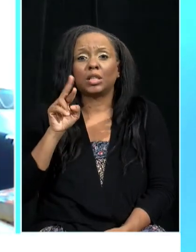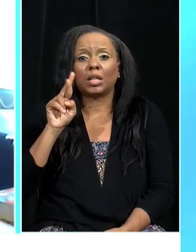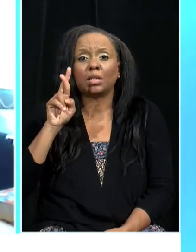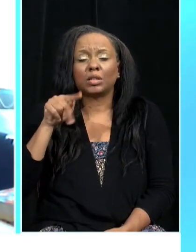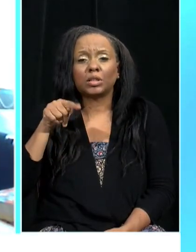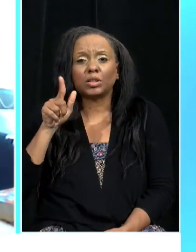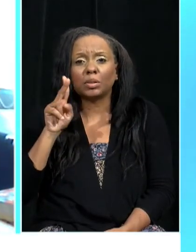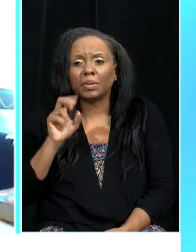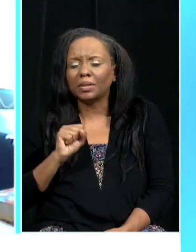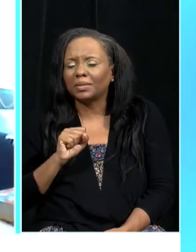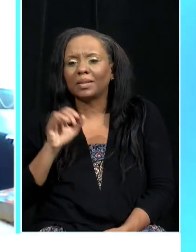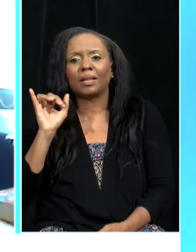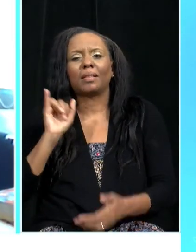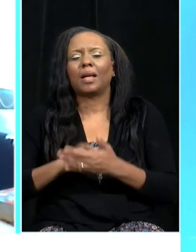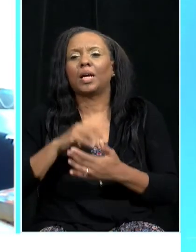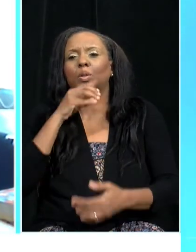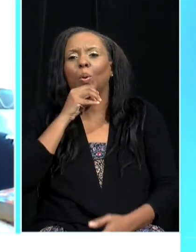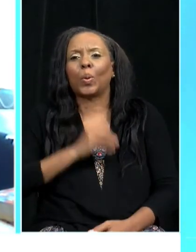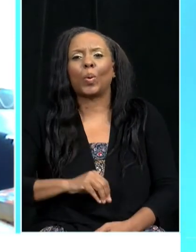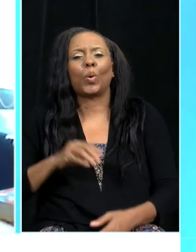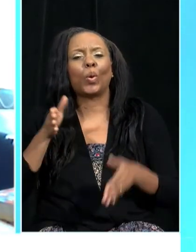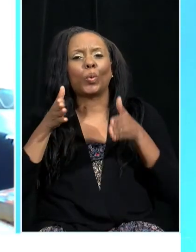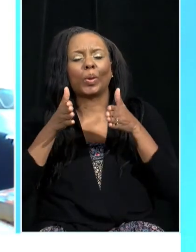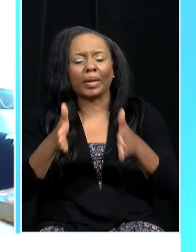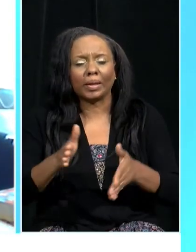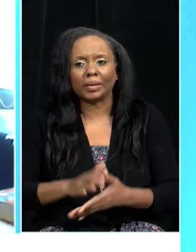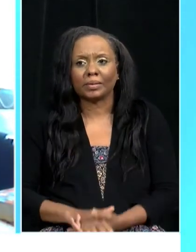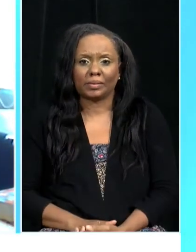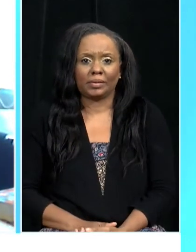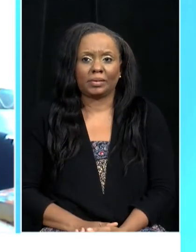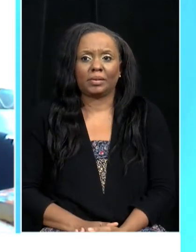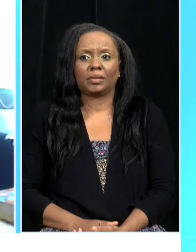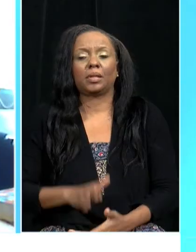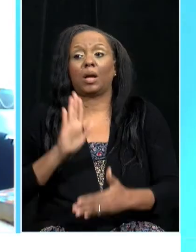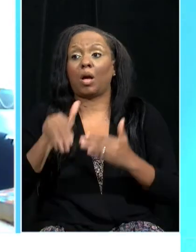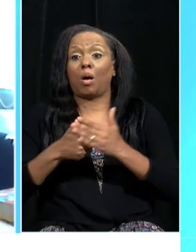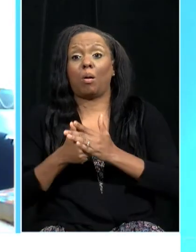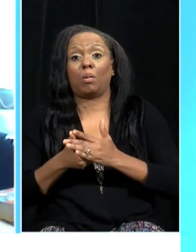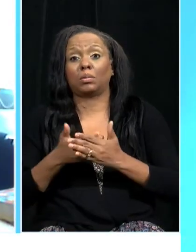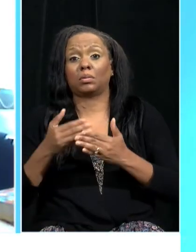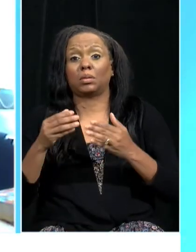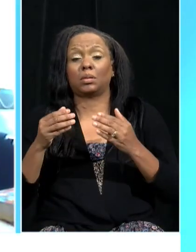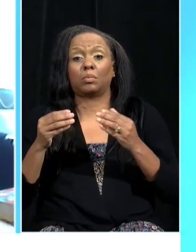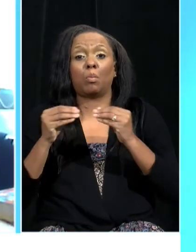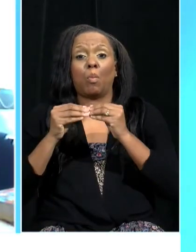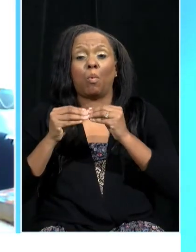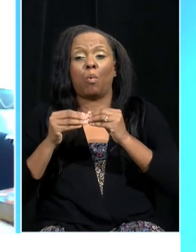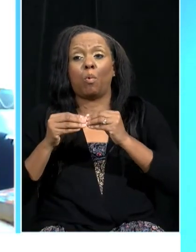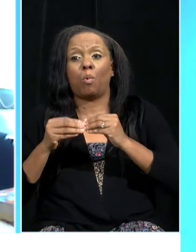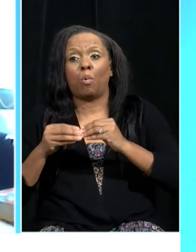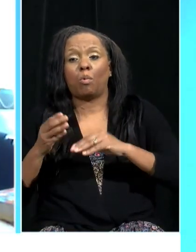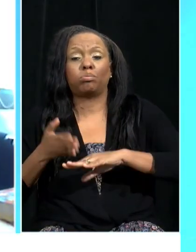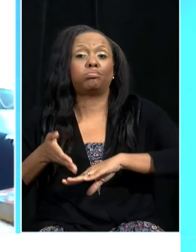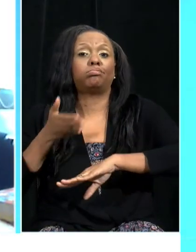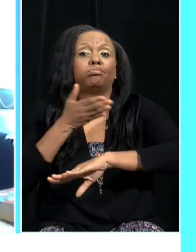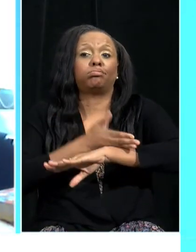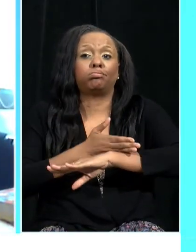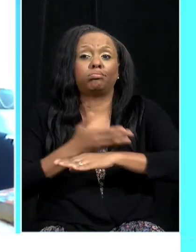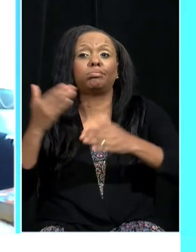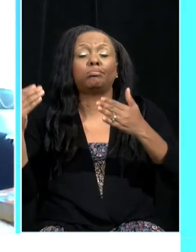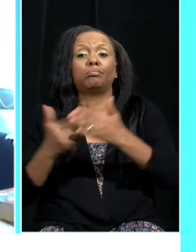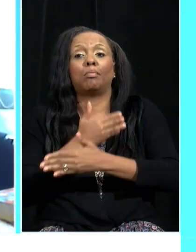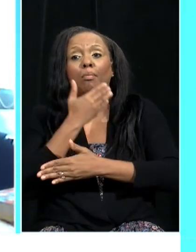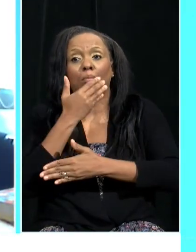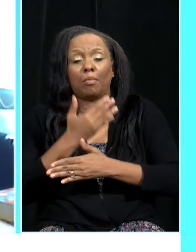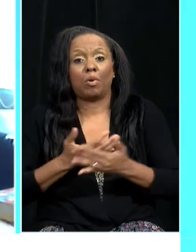And certainly I'll end with this. All the core advanced industrialized countries in the world are in this moment and beyond the